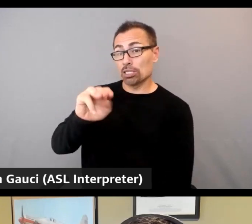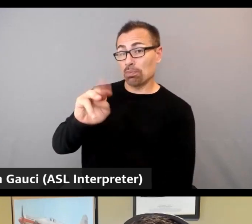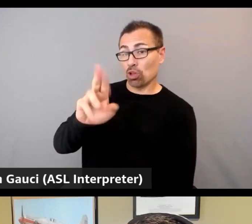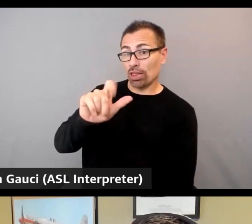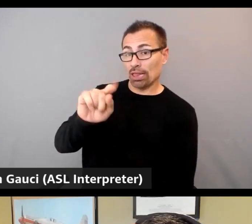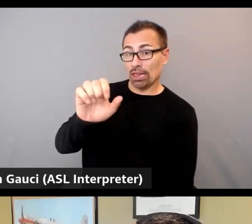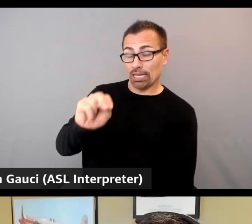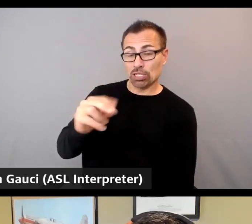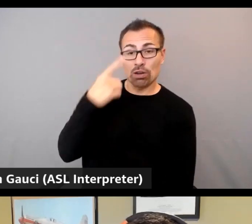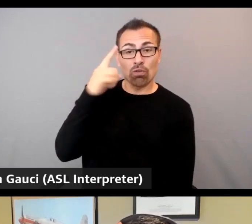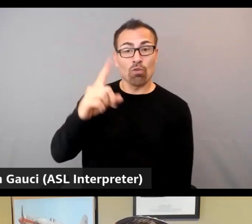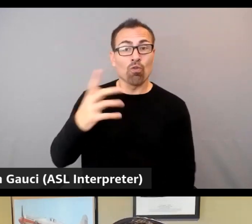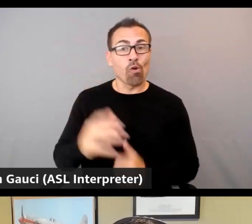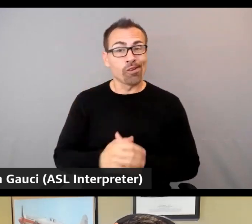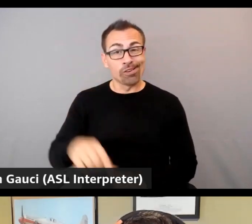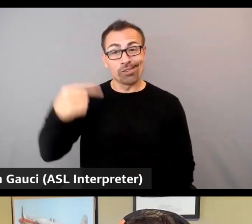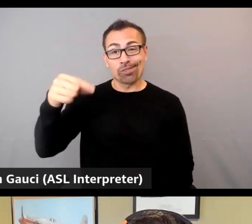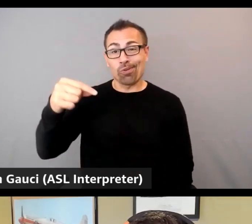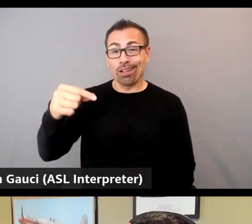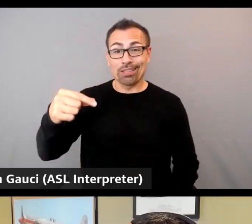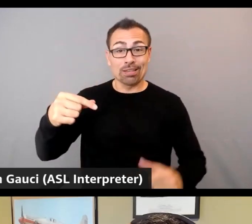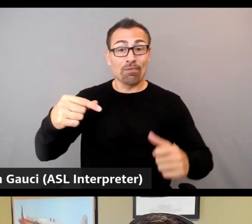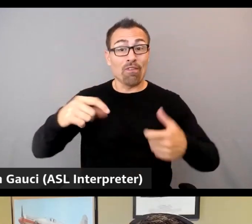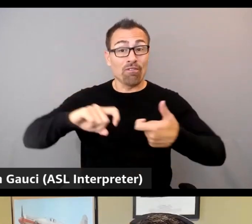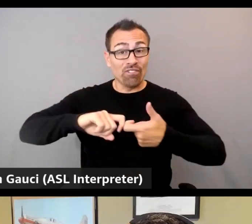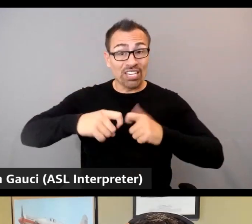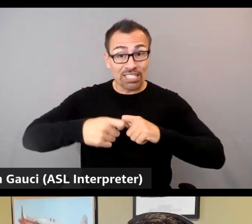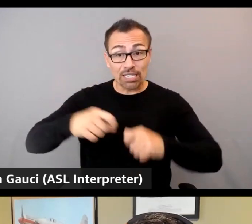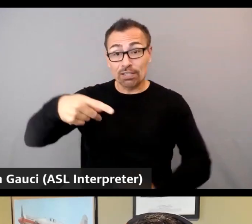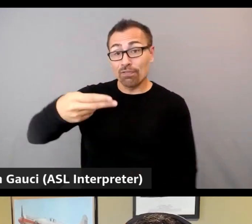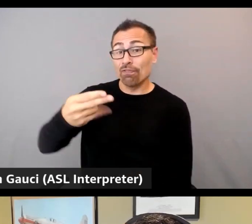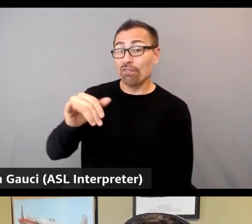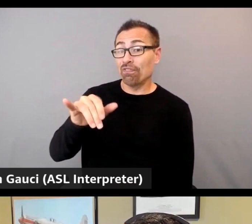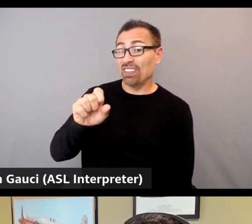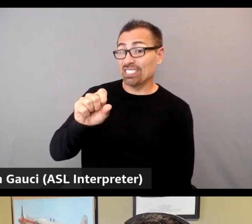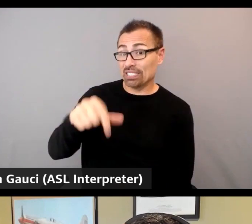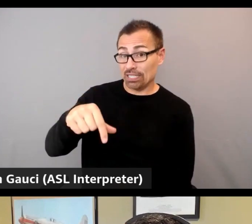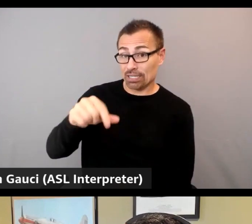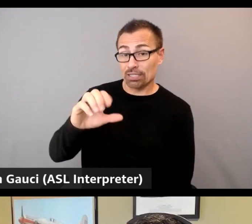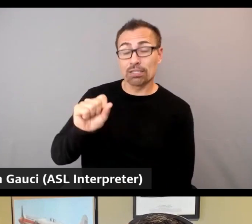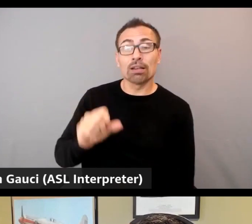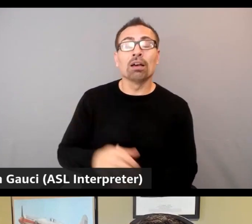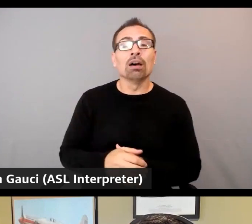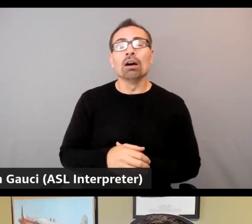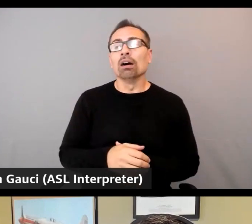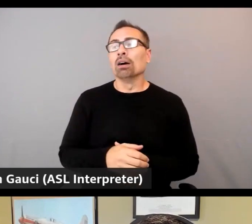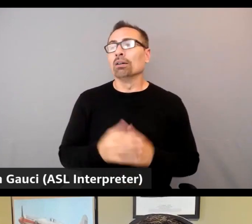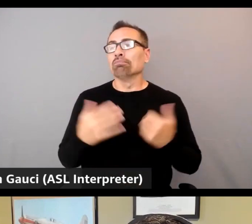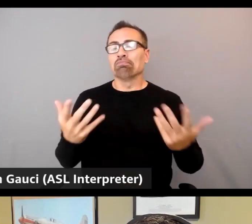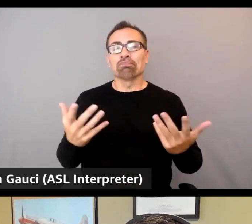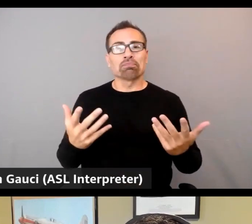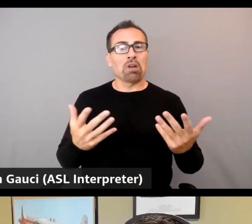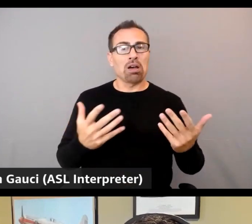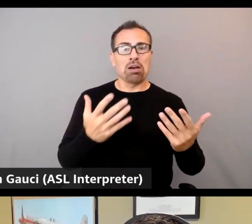for a huge part of industry and society, material science,